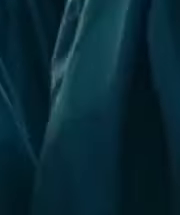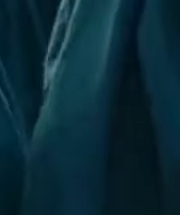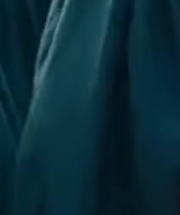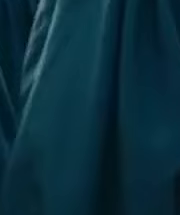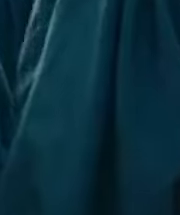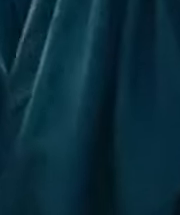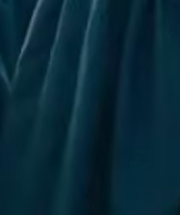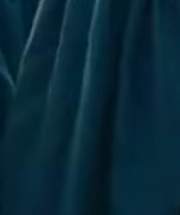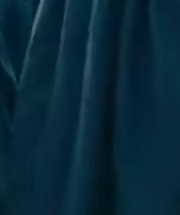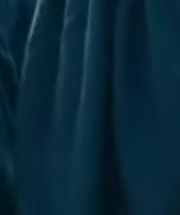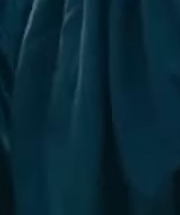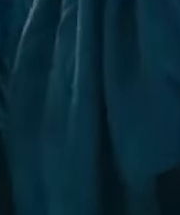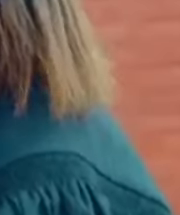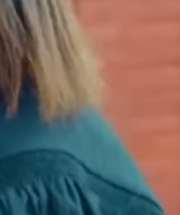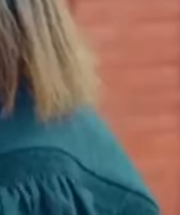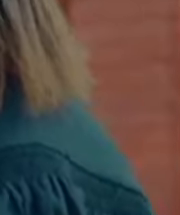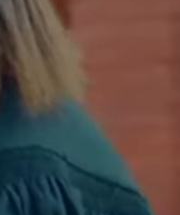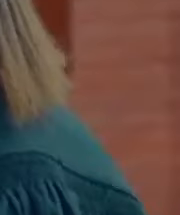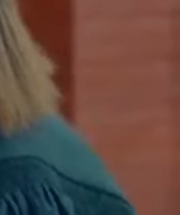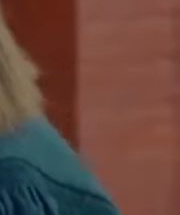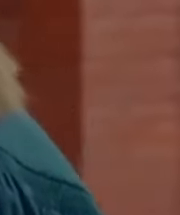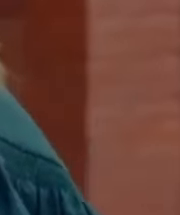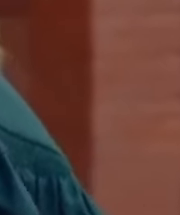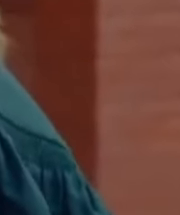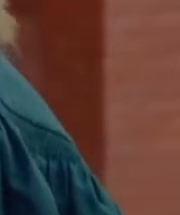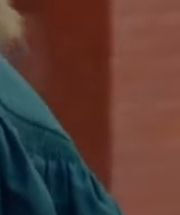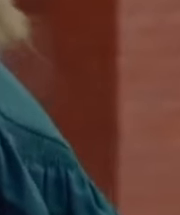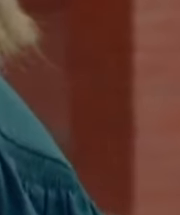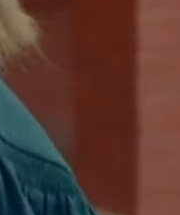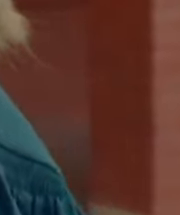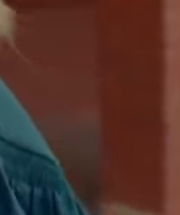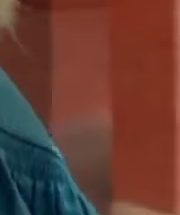intake. Join us today.